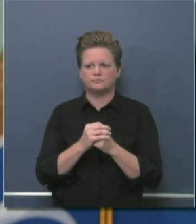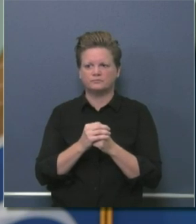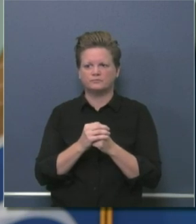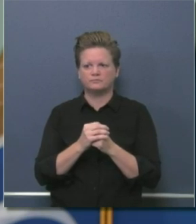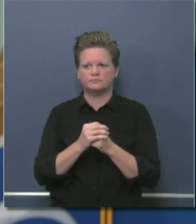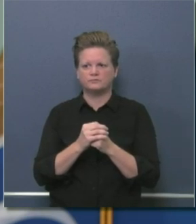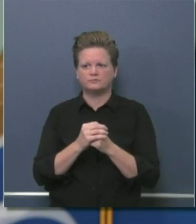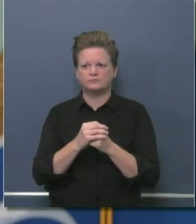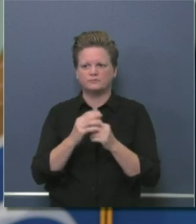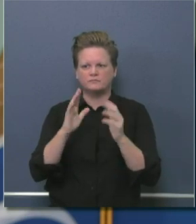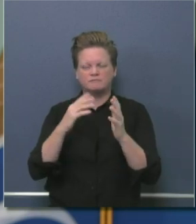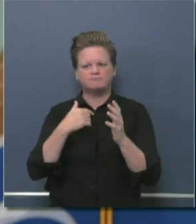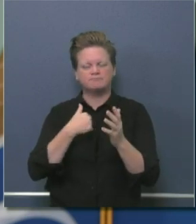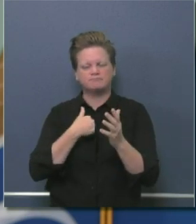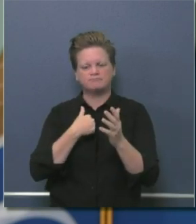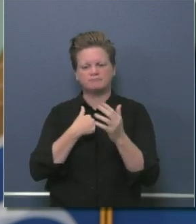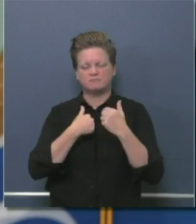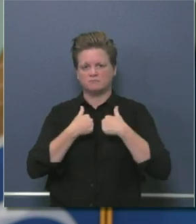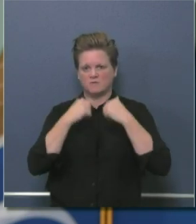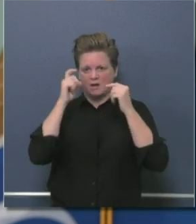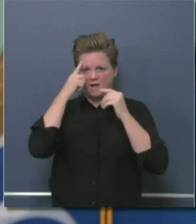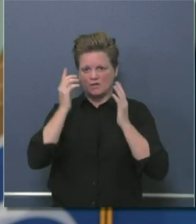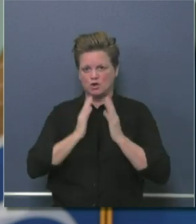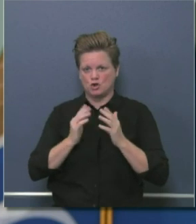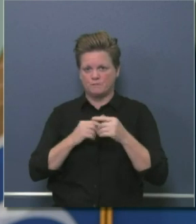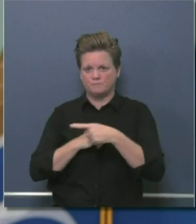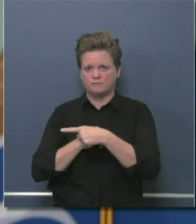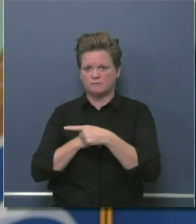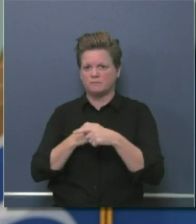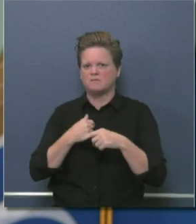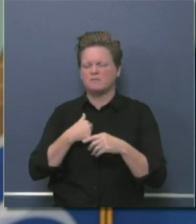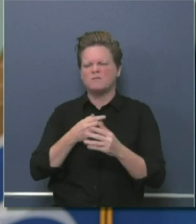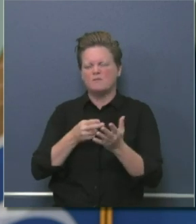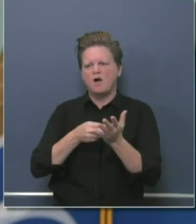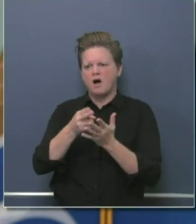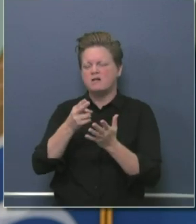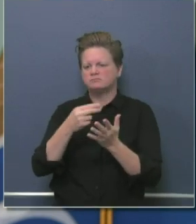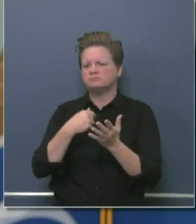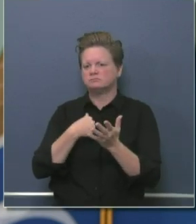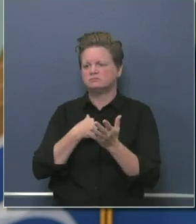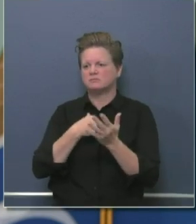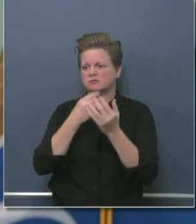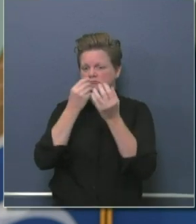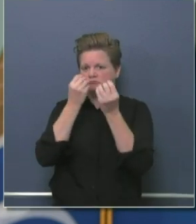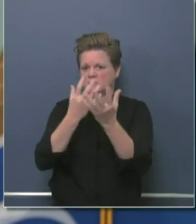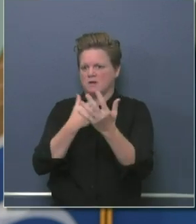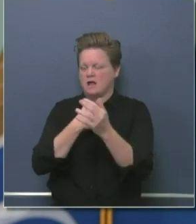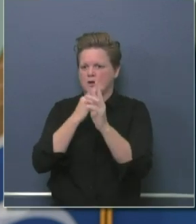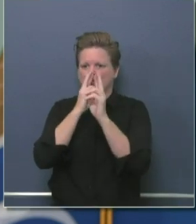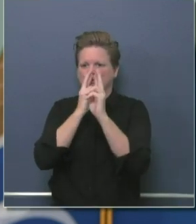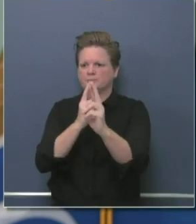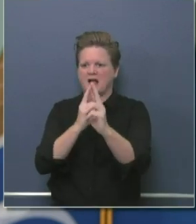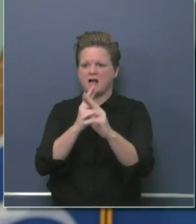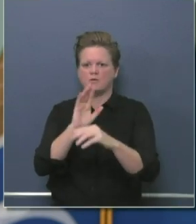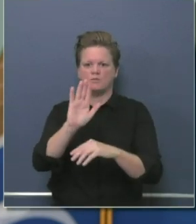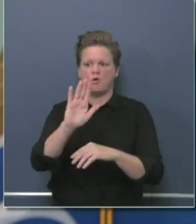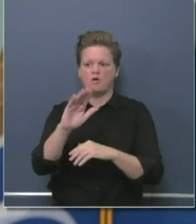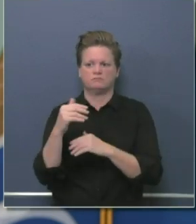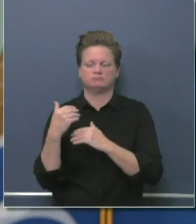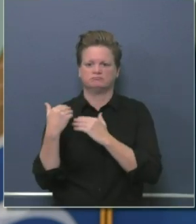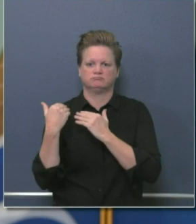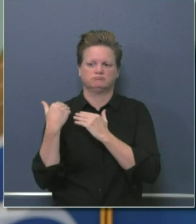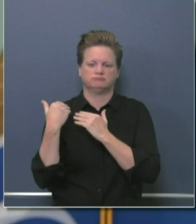I've done this a while, and I respect the work you do, and I respect your obligation